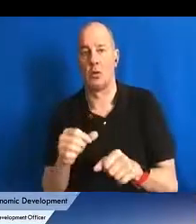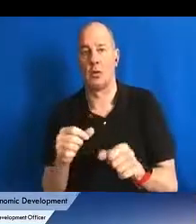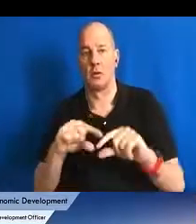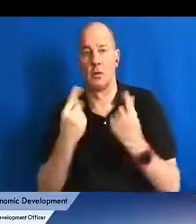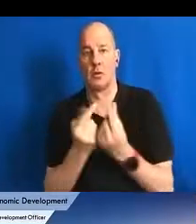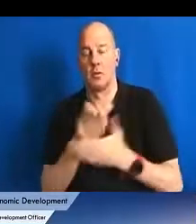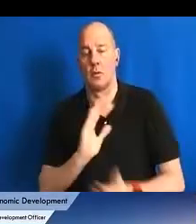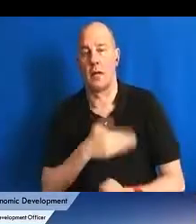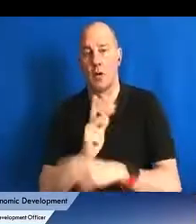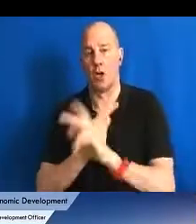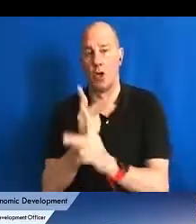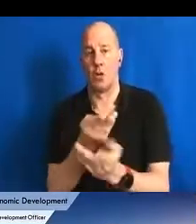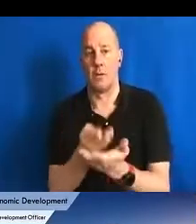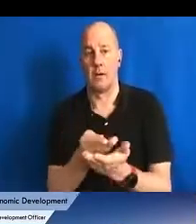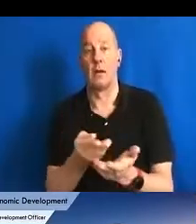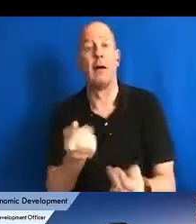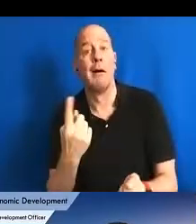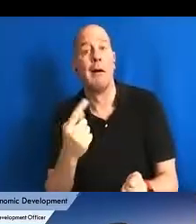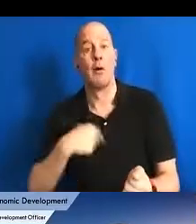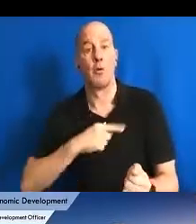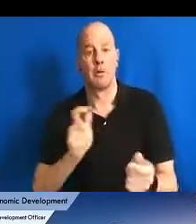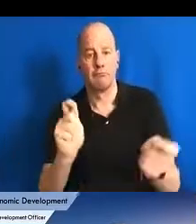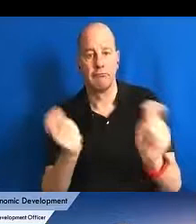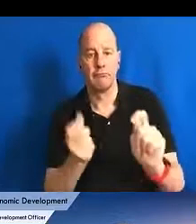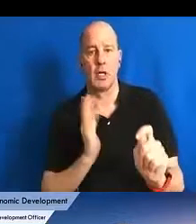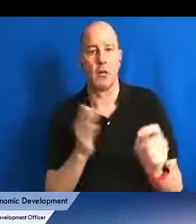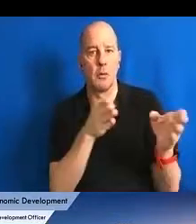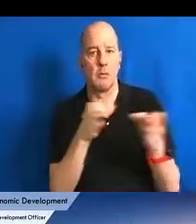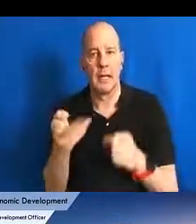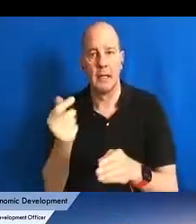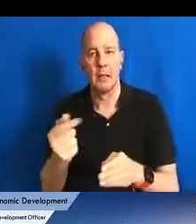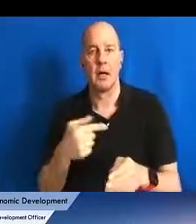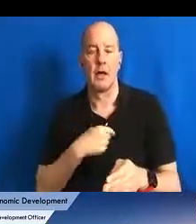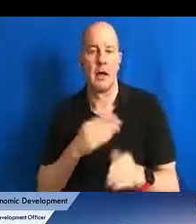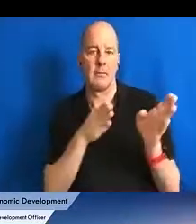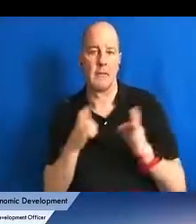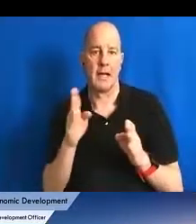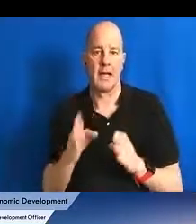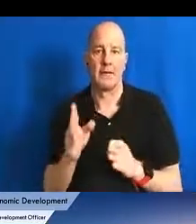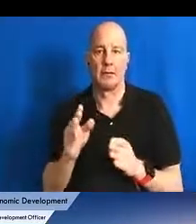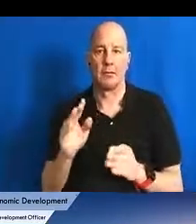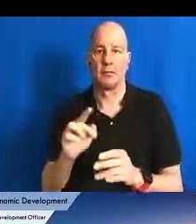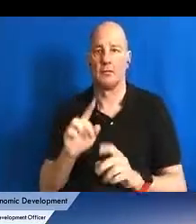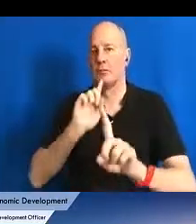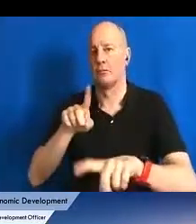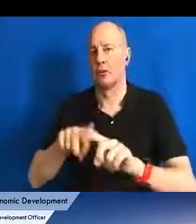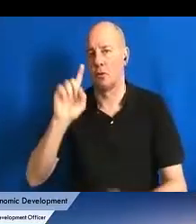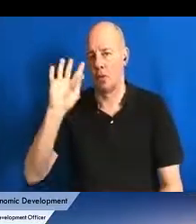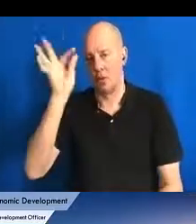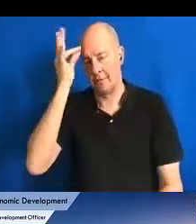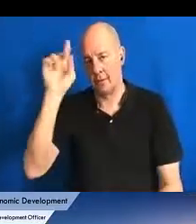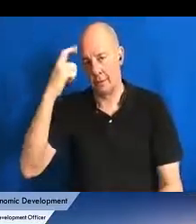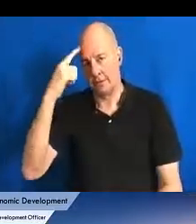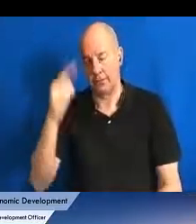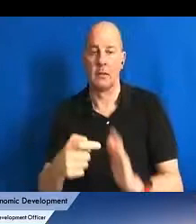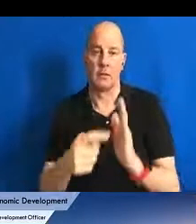some modifications to our plan. There's a plan that we have to report to the federal government on, and it requires the city council